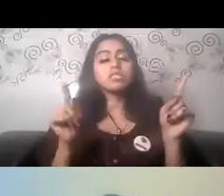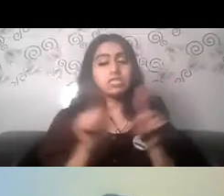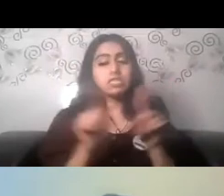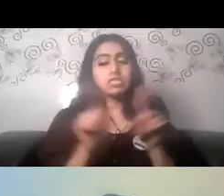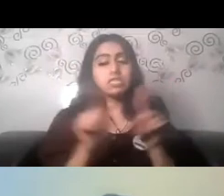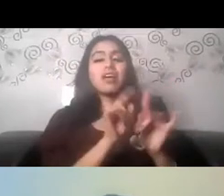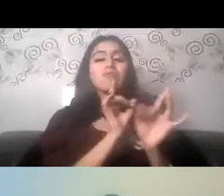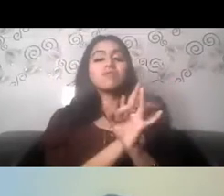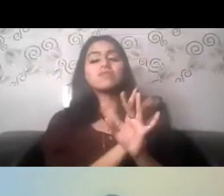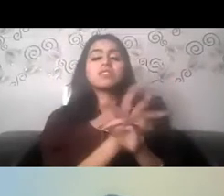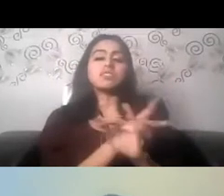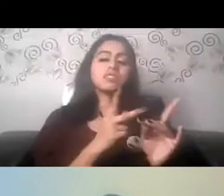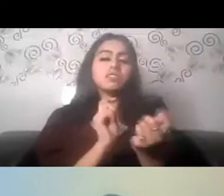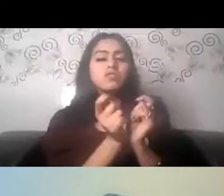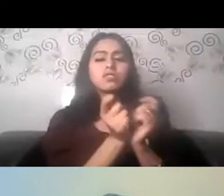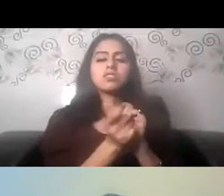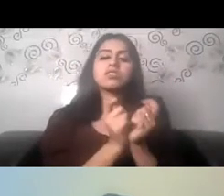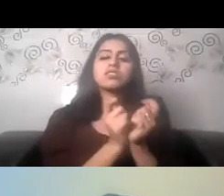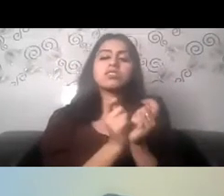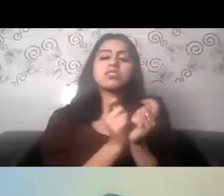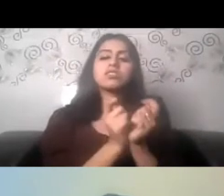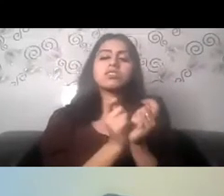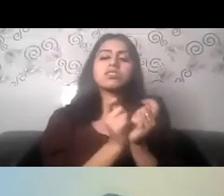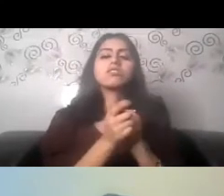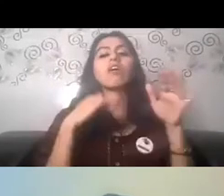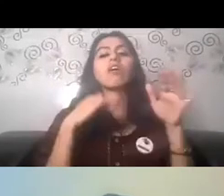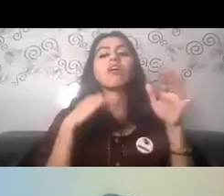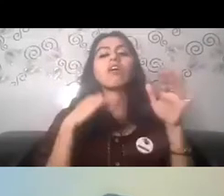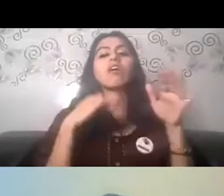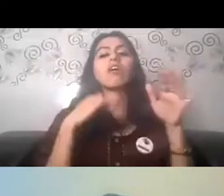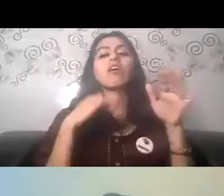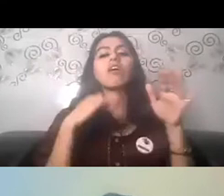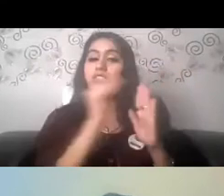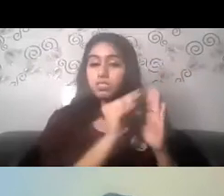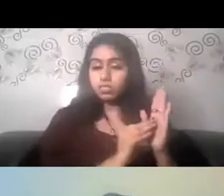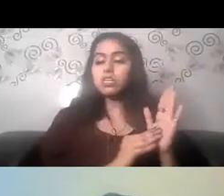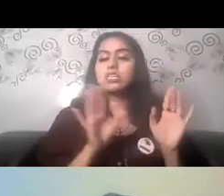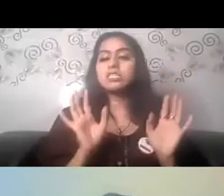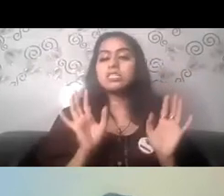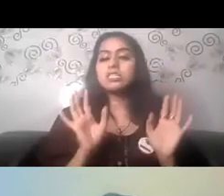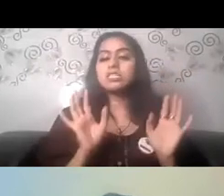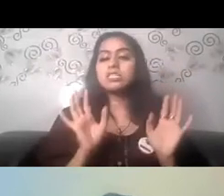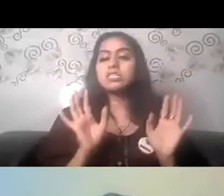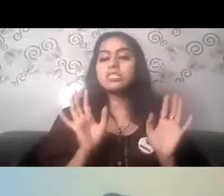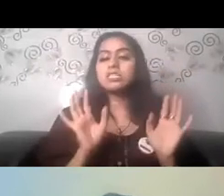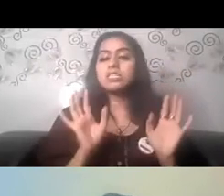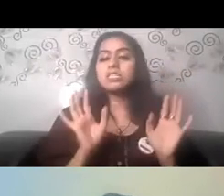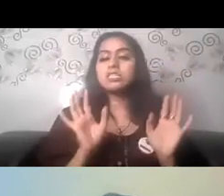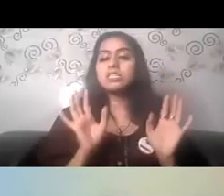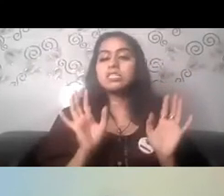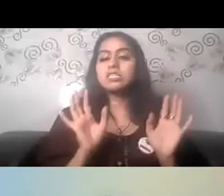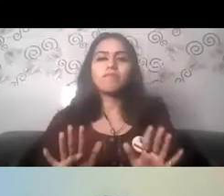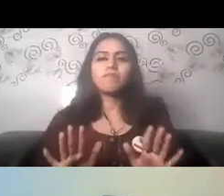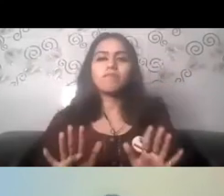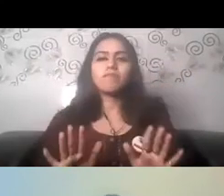with changes and edits which are there. Yes, it is existing.